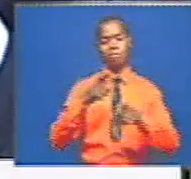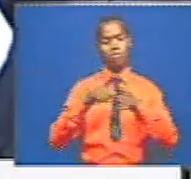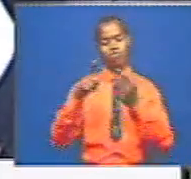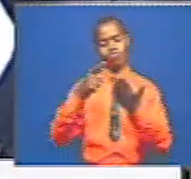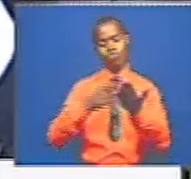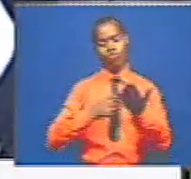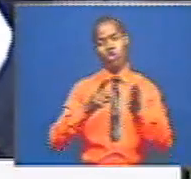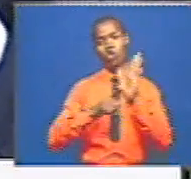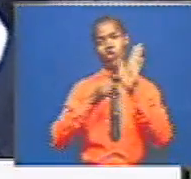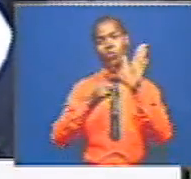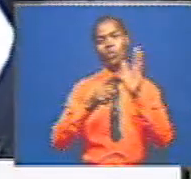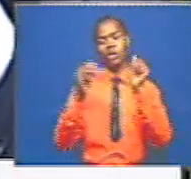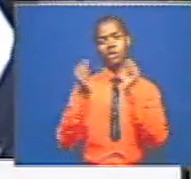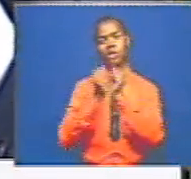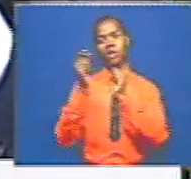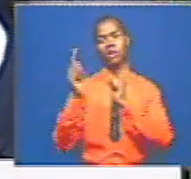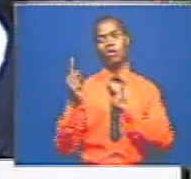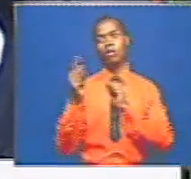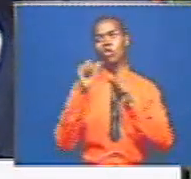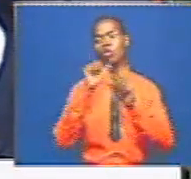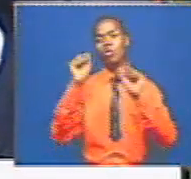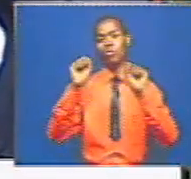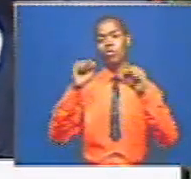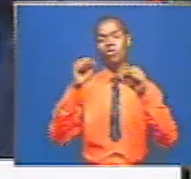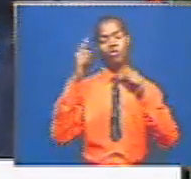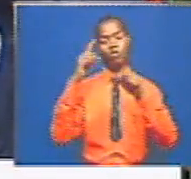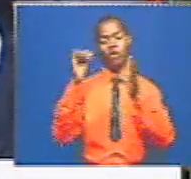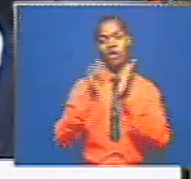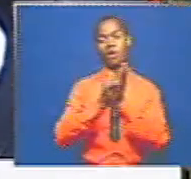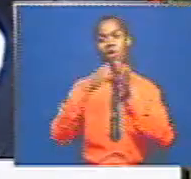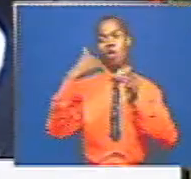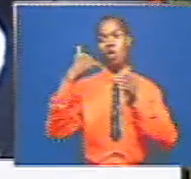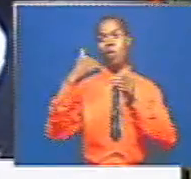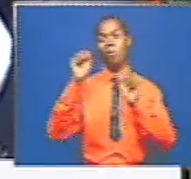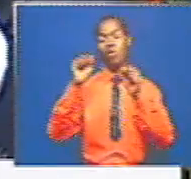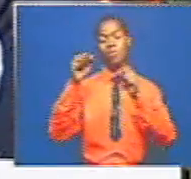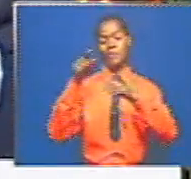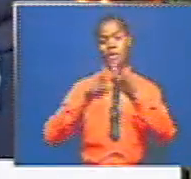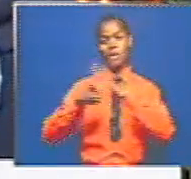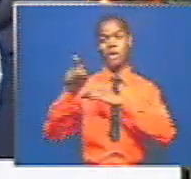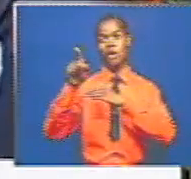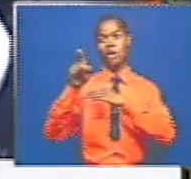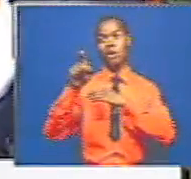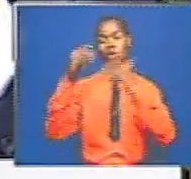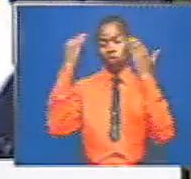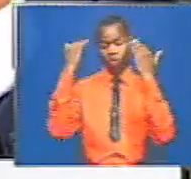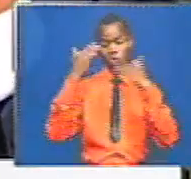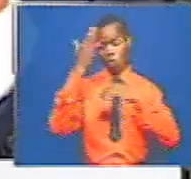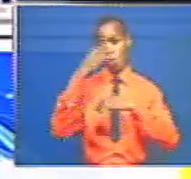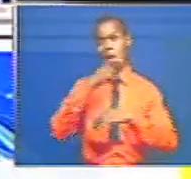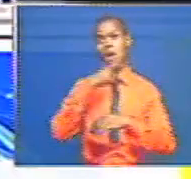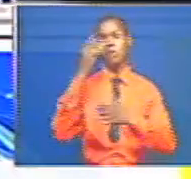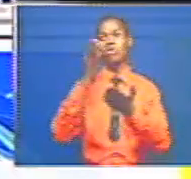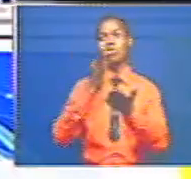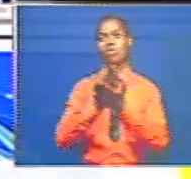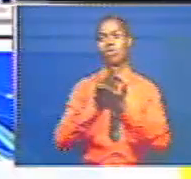are using 10,000, we are not going to charge you for that, or you pay us. We are going to take you to court because you lied to us. So will you people will the